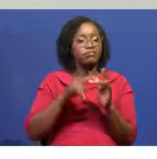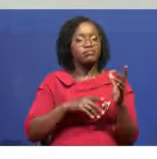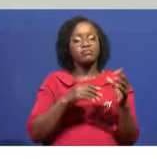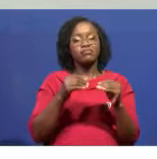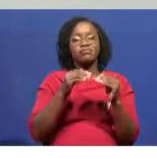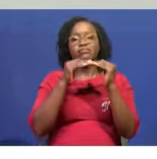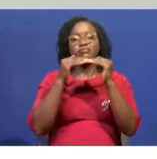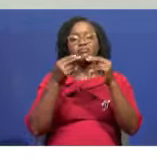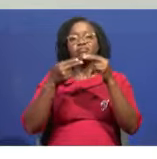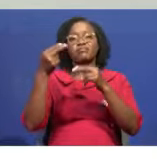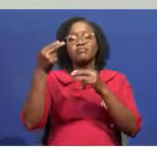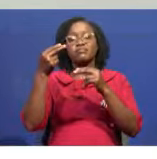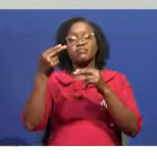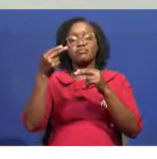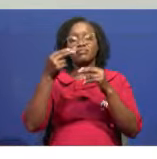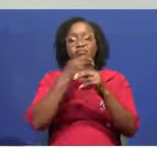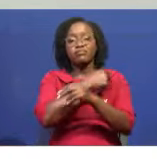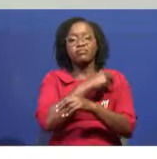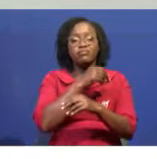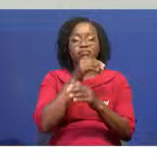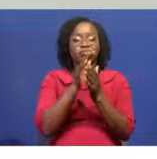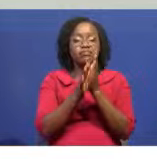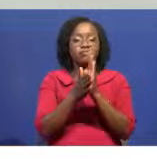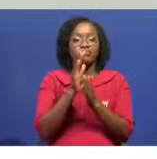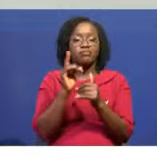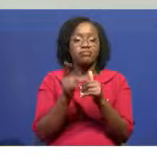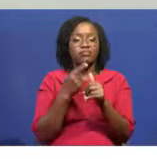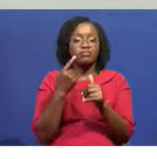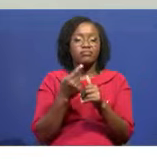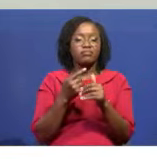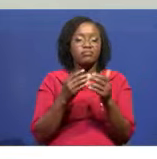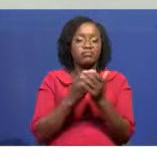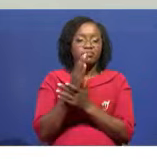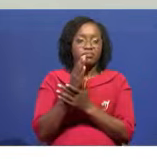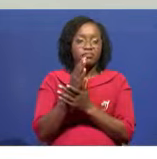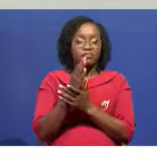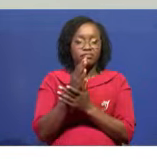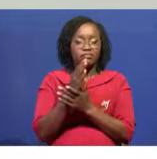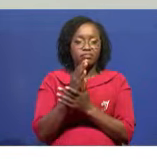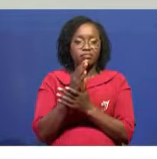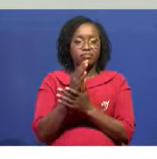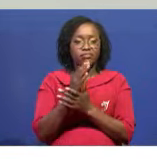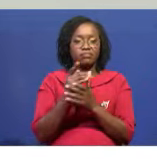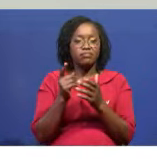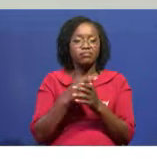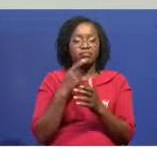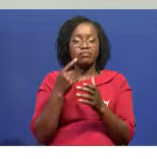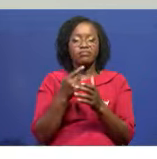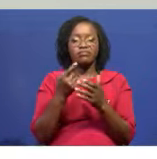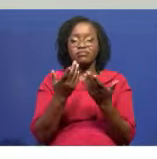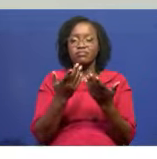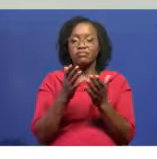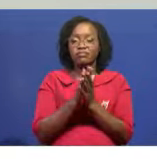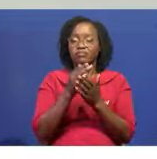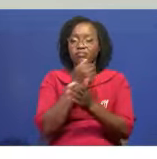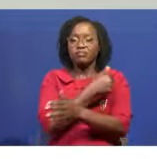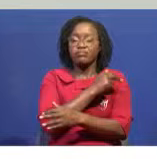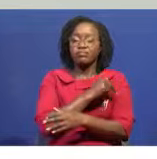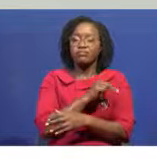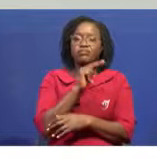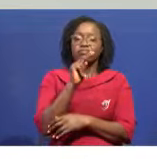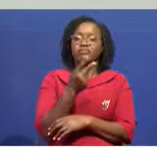to the level higher hospitals without first passing through the first stage of the hospital, so that you can go to the